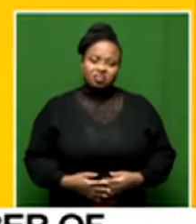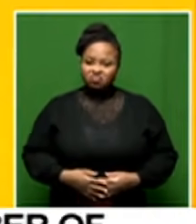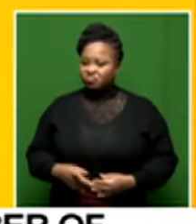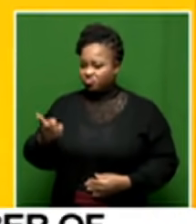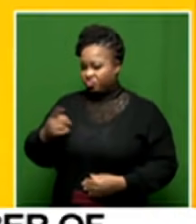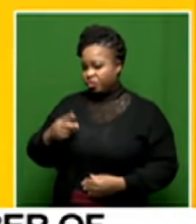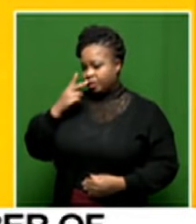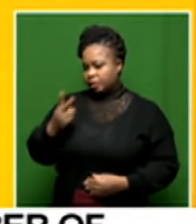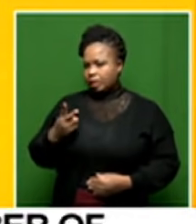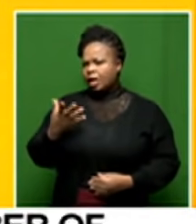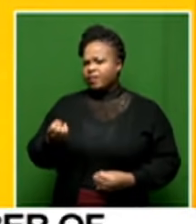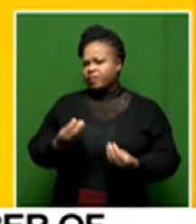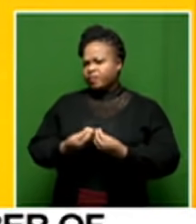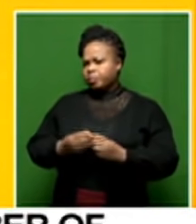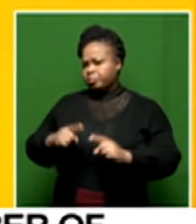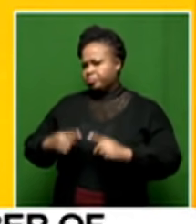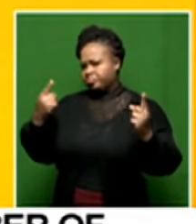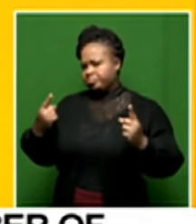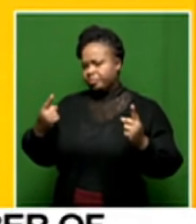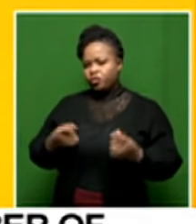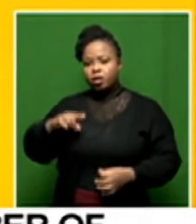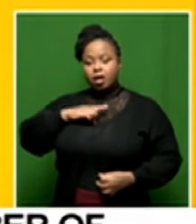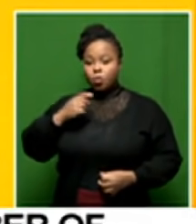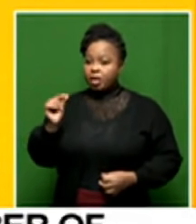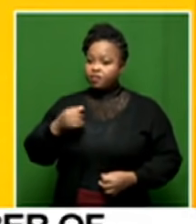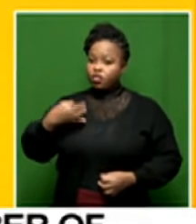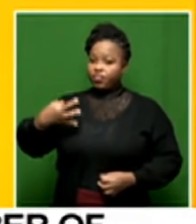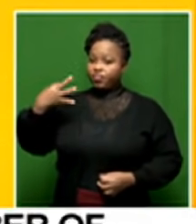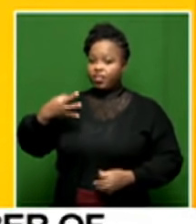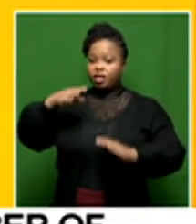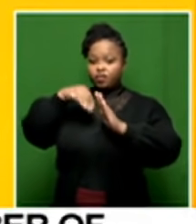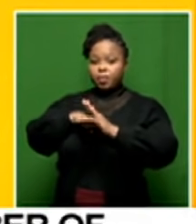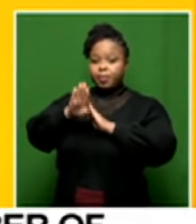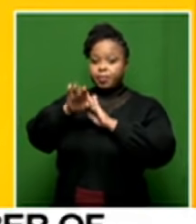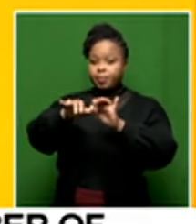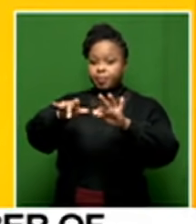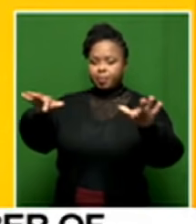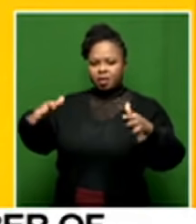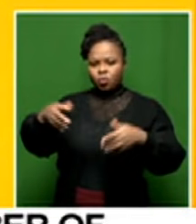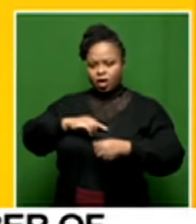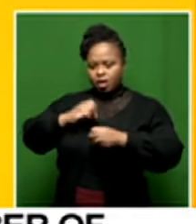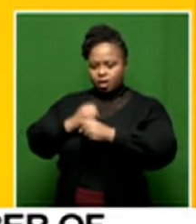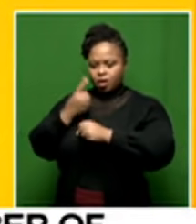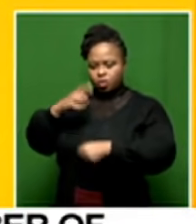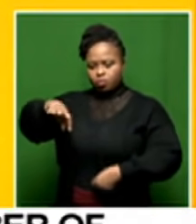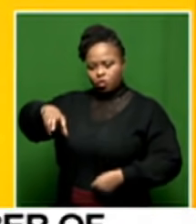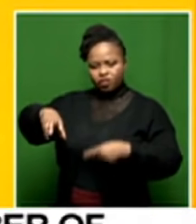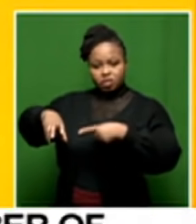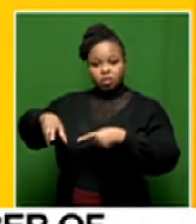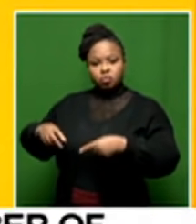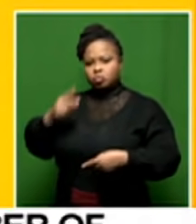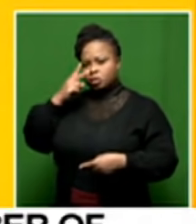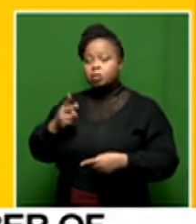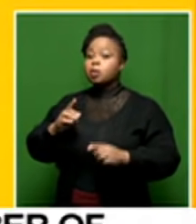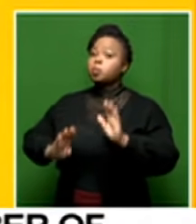noticing anything different with this wave that we're going through? I mean, we obviously within Gauteng we're seeing a